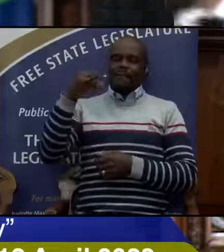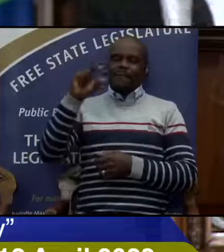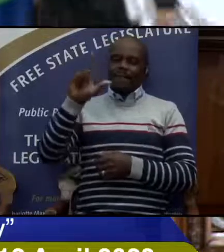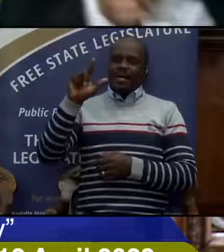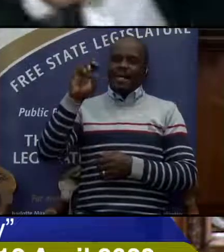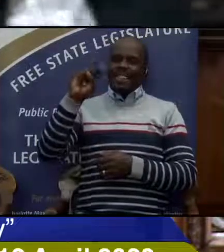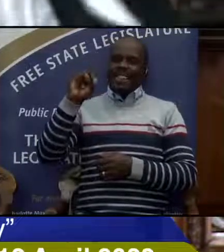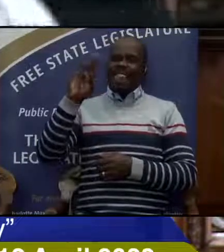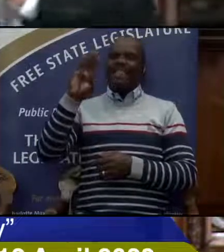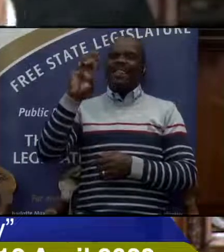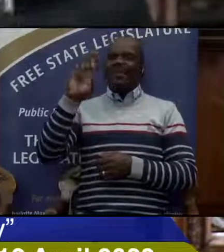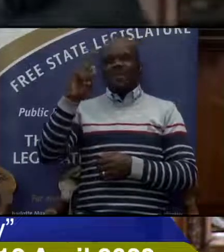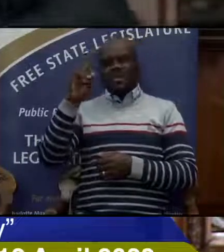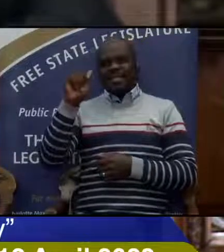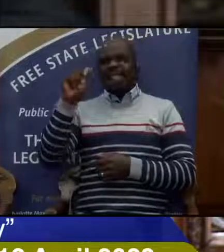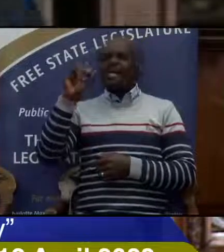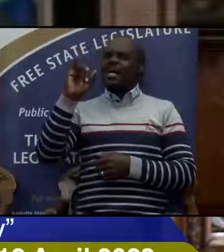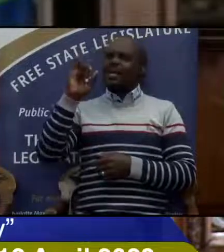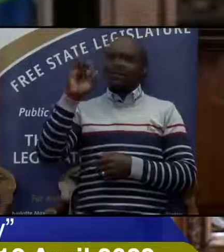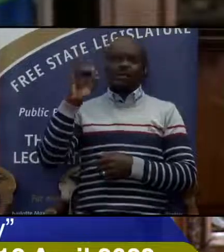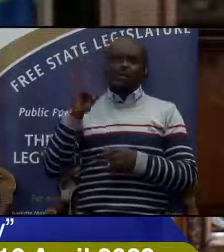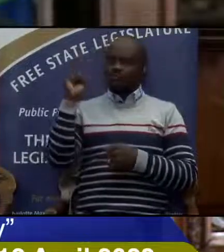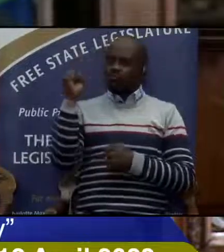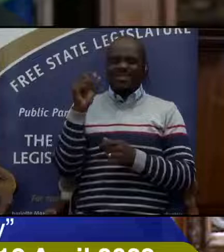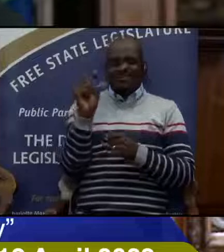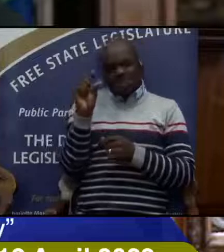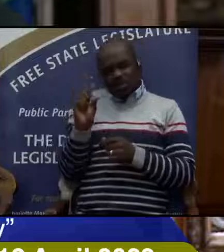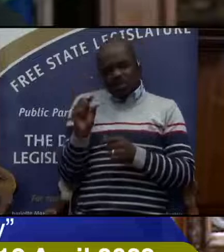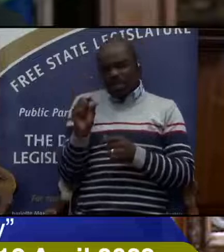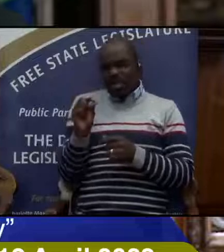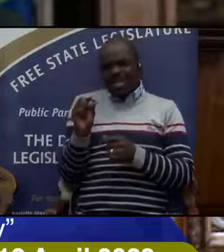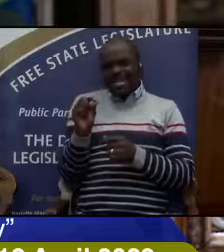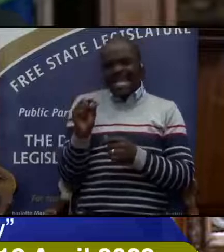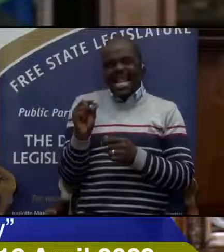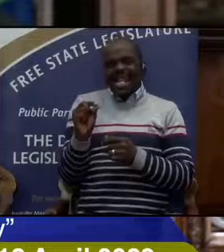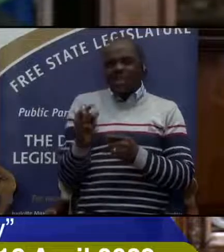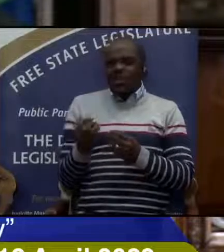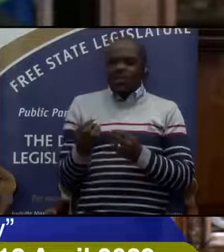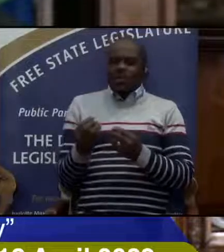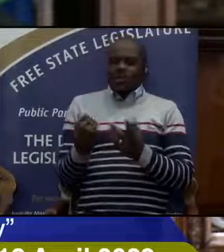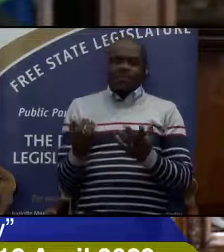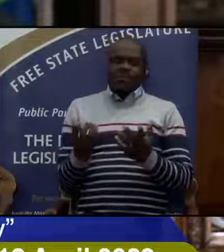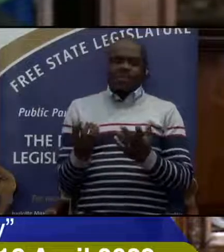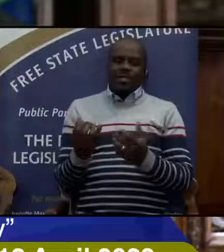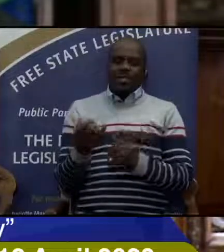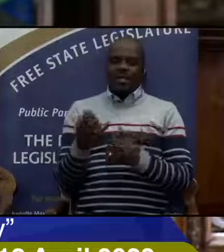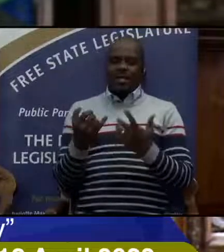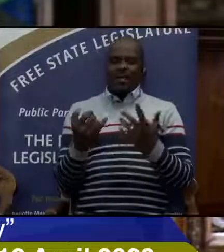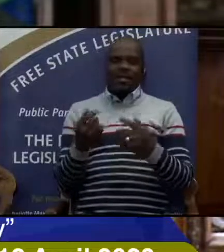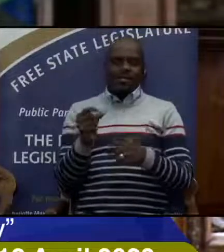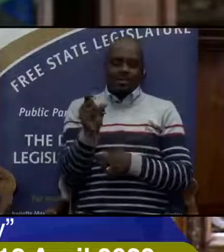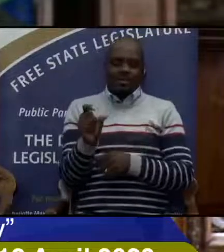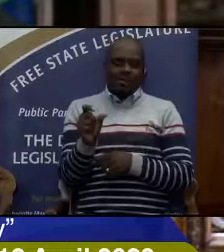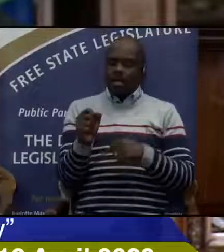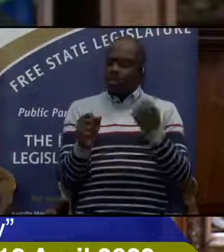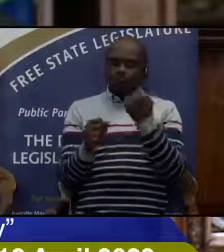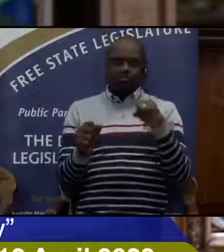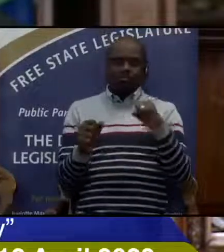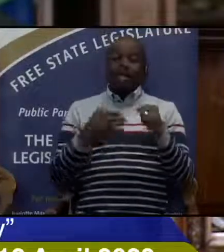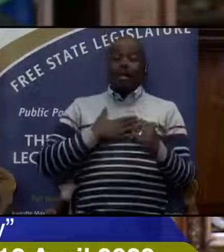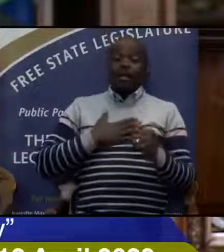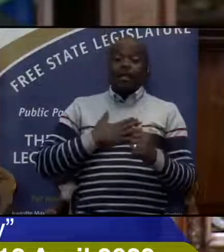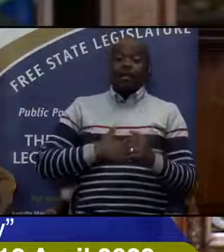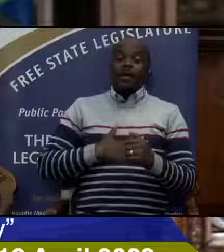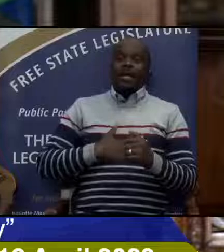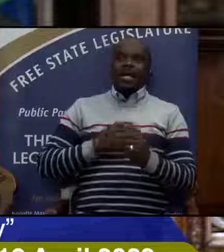segaring itokolosi. Rabatla statue se proper se naming after put face. Felemtu and Mandlebe. Thank you